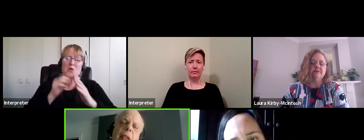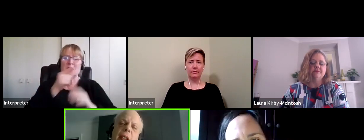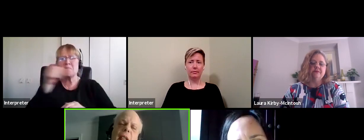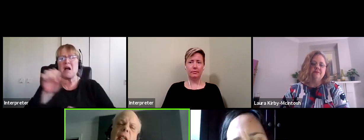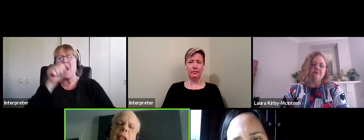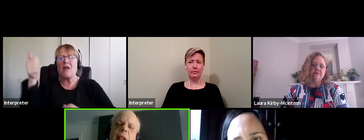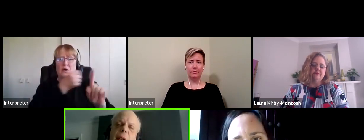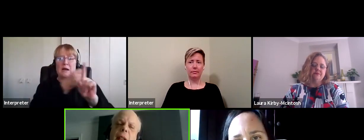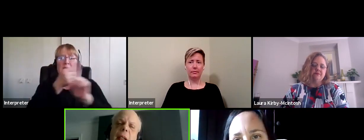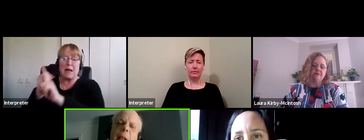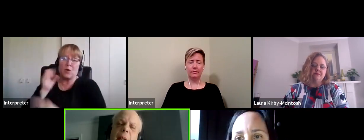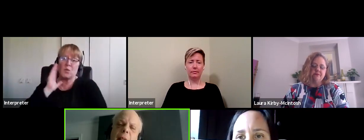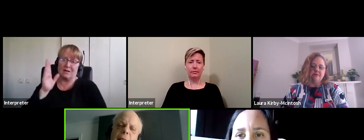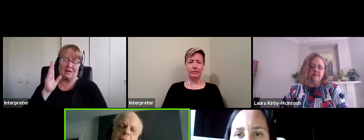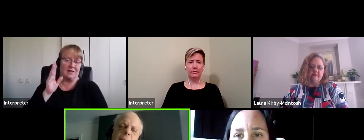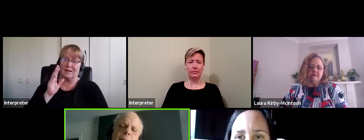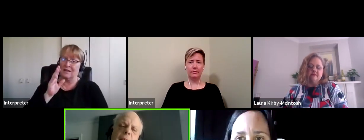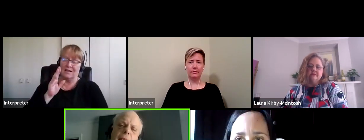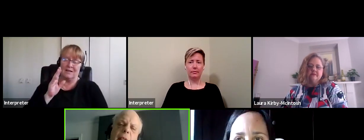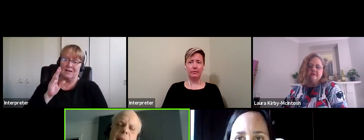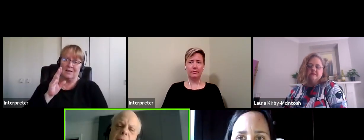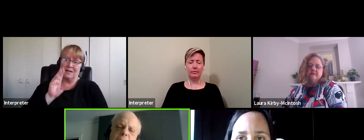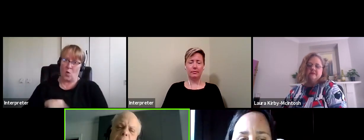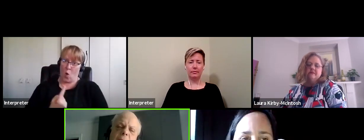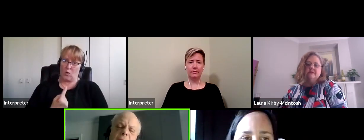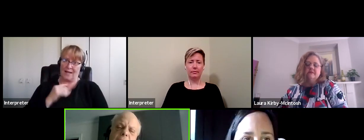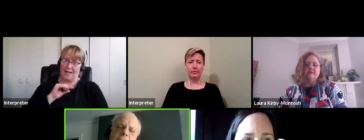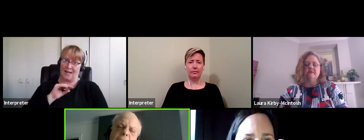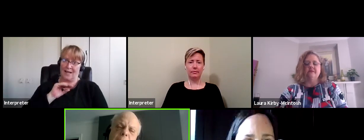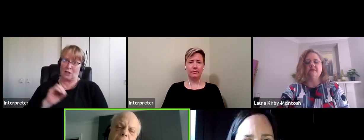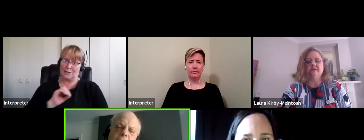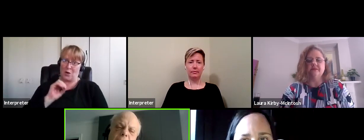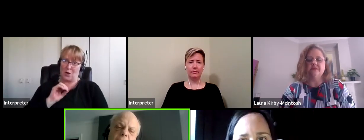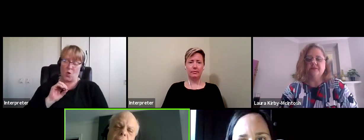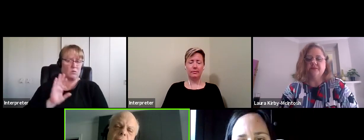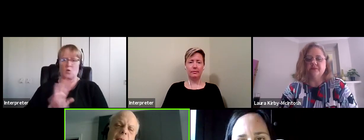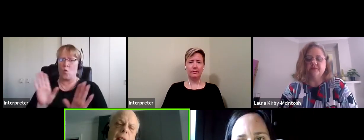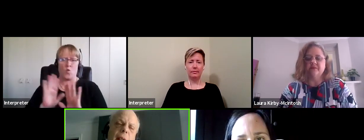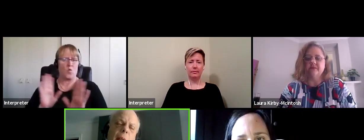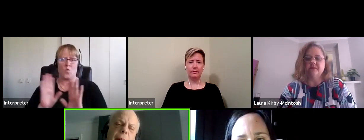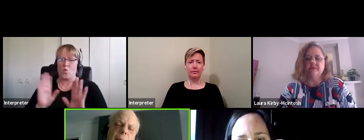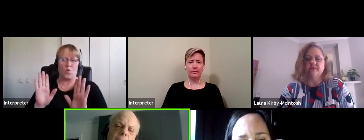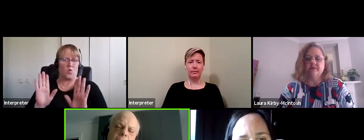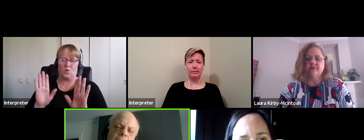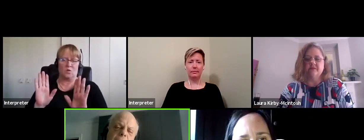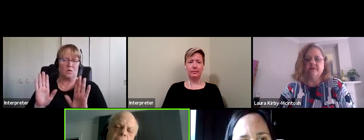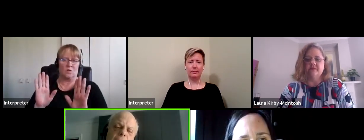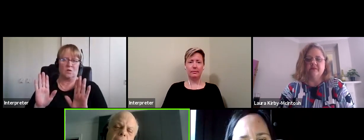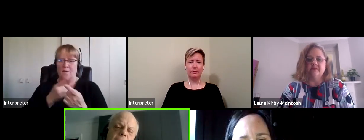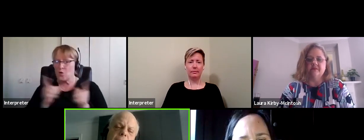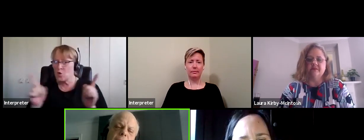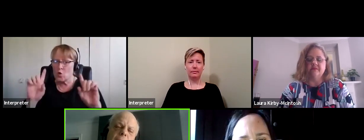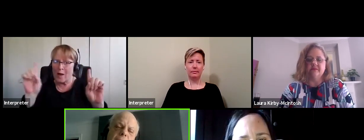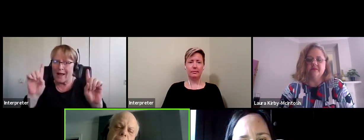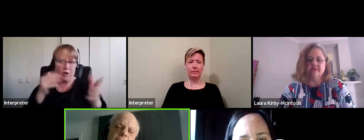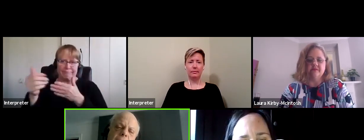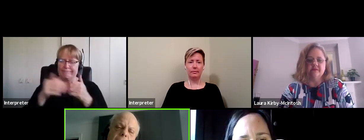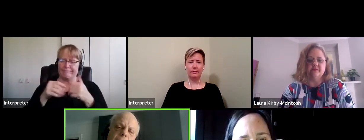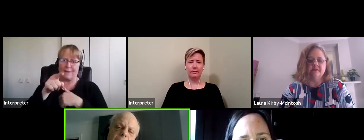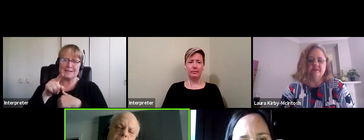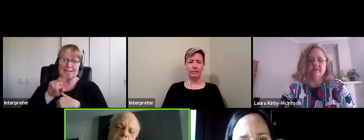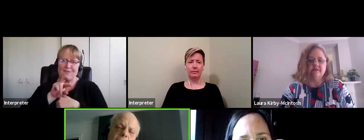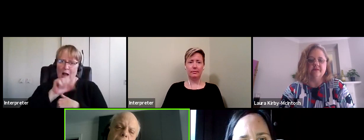mean this to only be relevant to Ontario. A disability is a disability wherever you are, and this virus